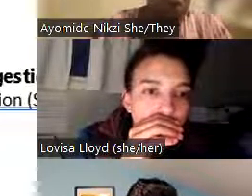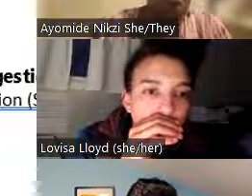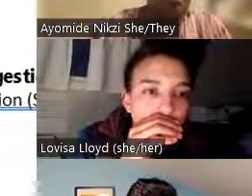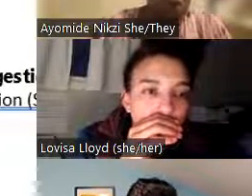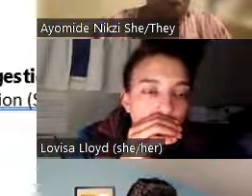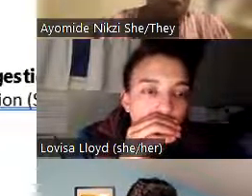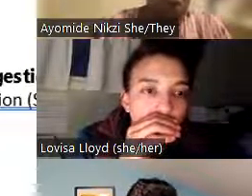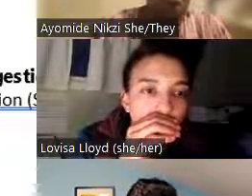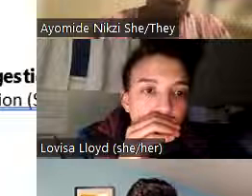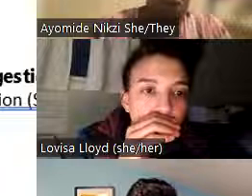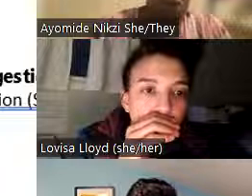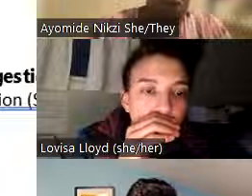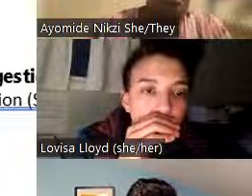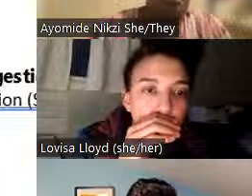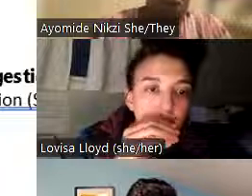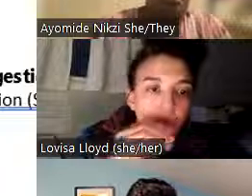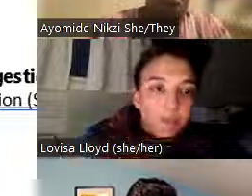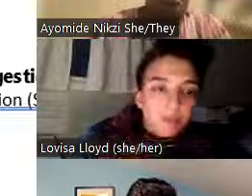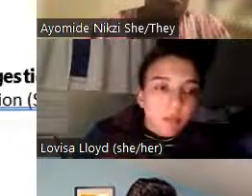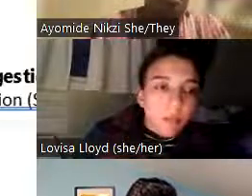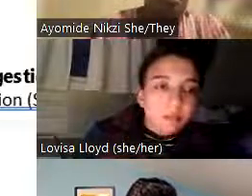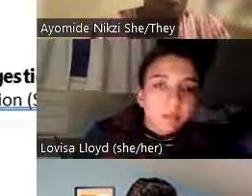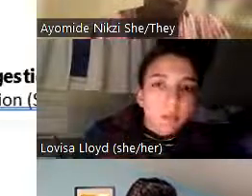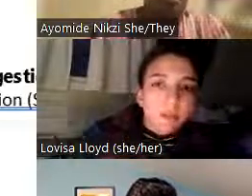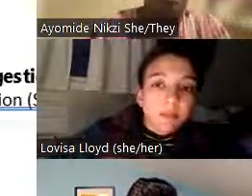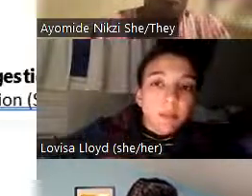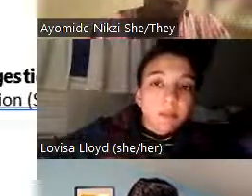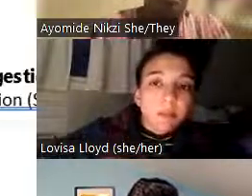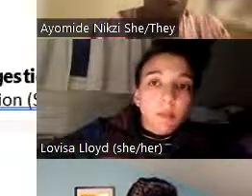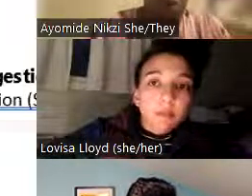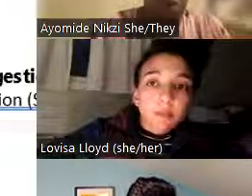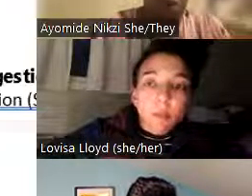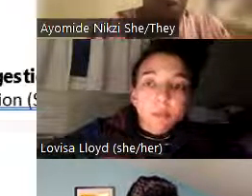The do not cast the commission, do nots don't work for me.